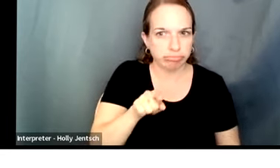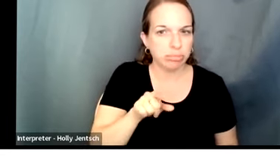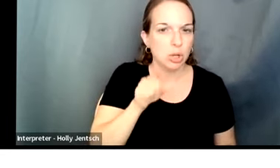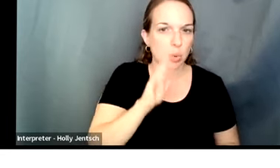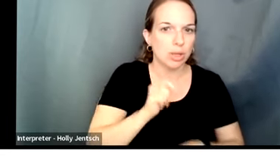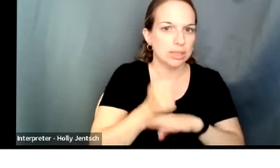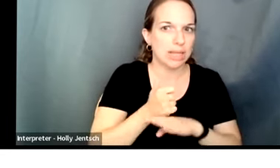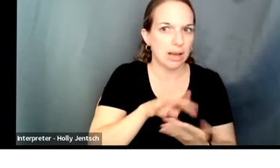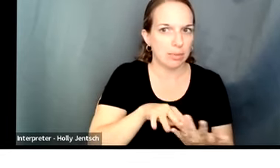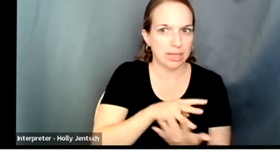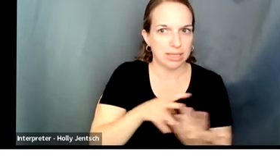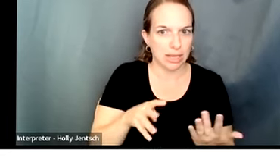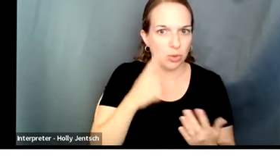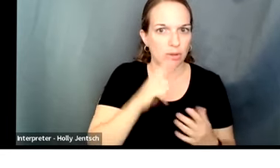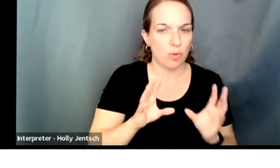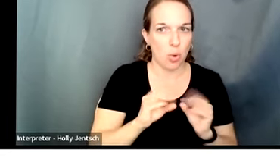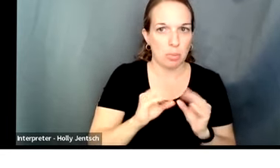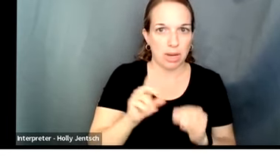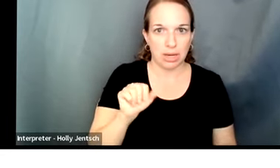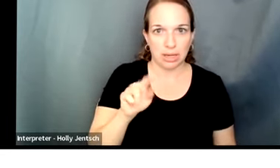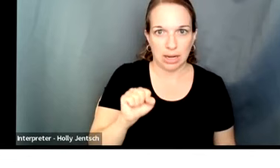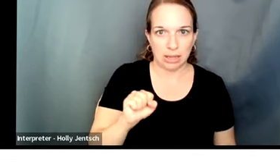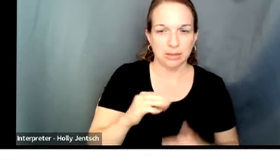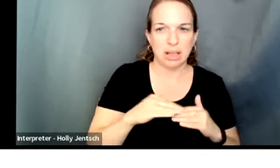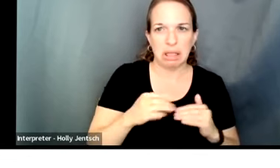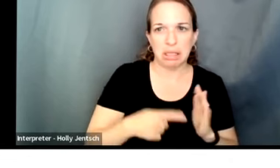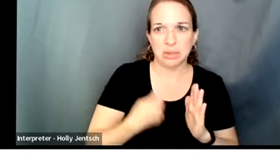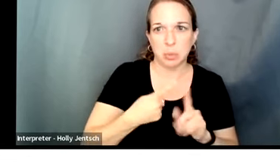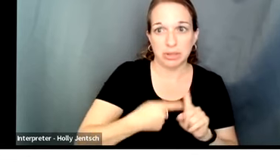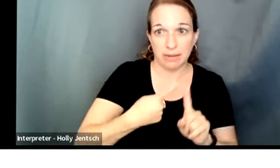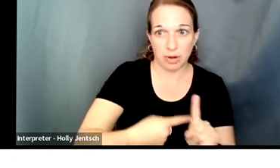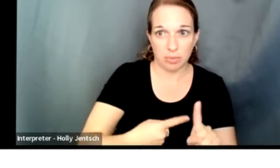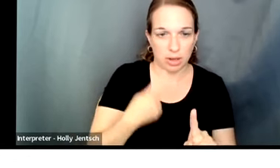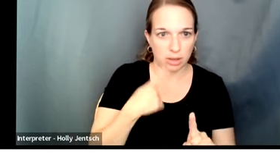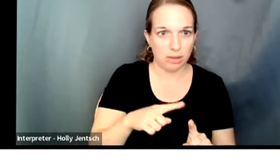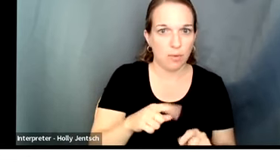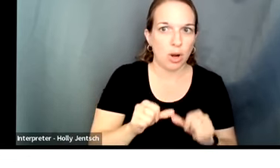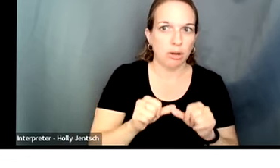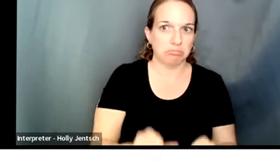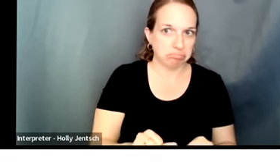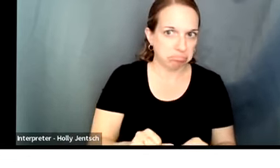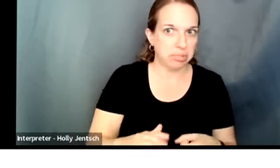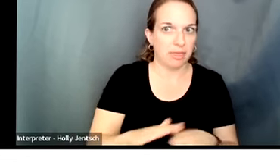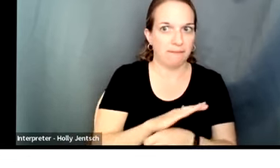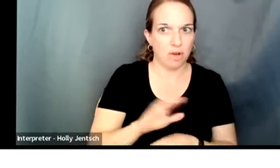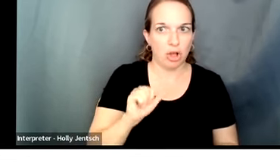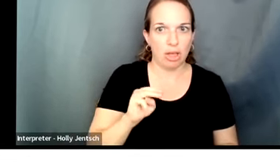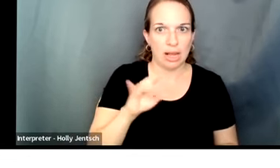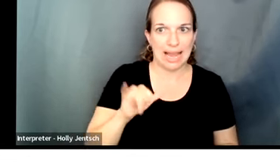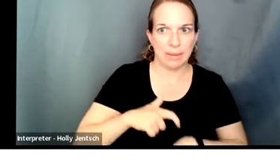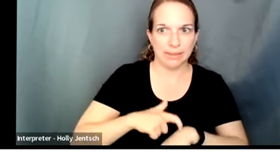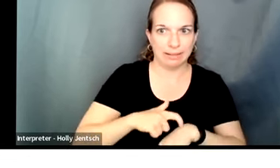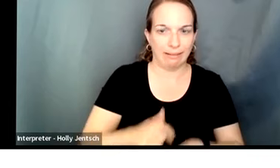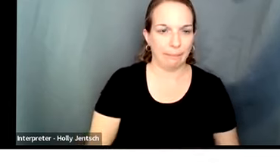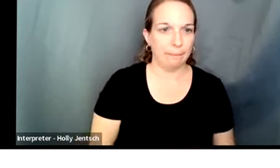a schedule of meeting dates at least once a month for the duration of the academy. That is where you